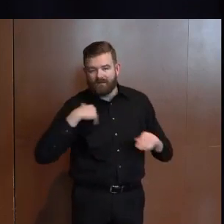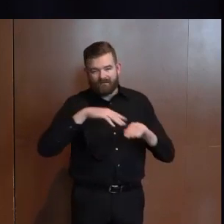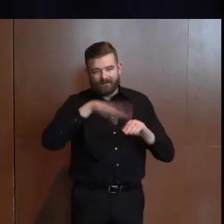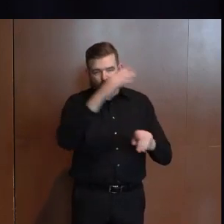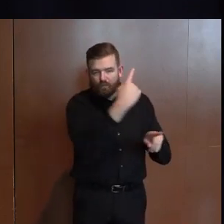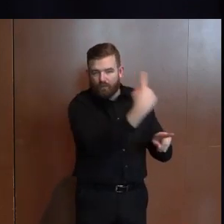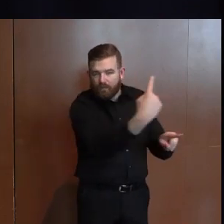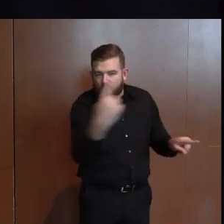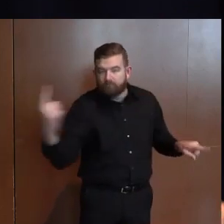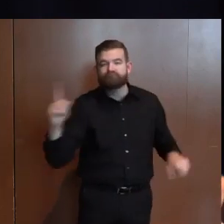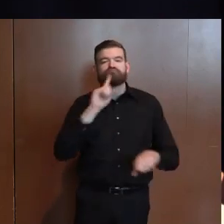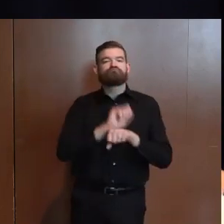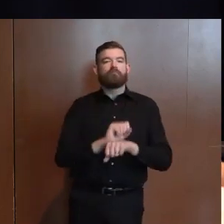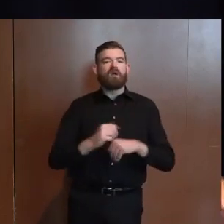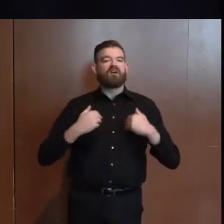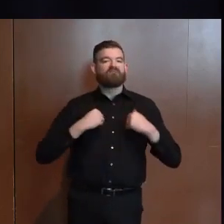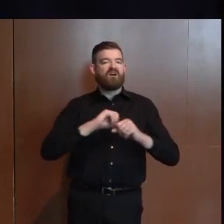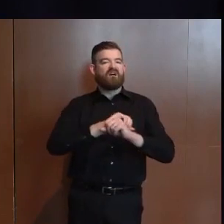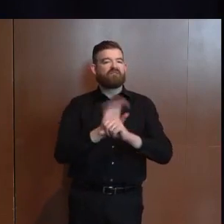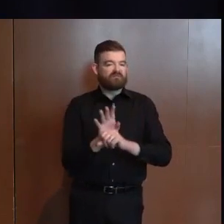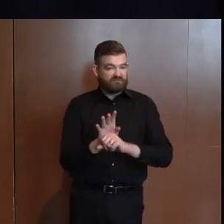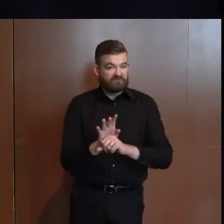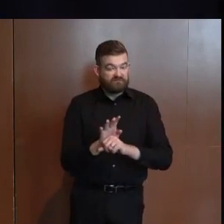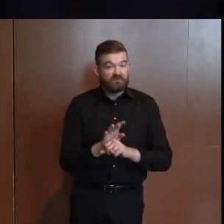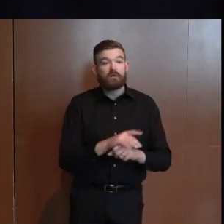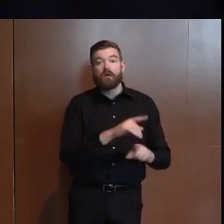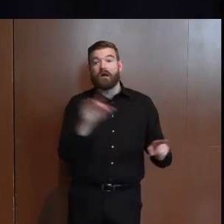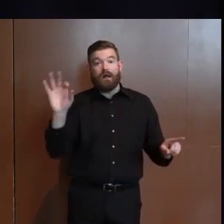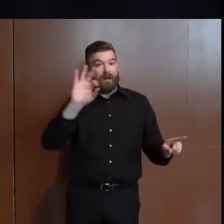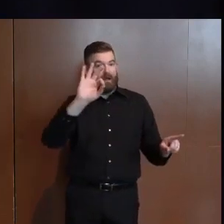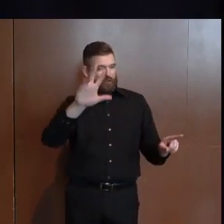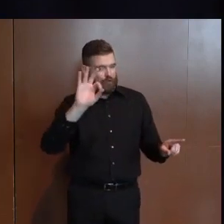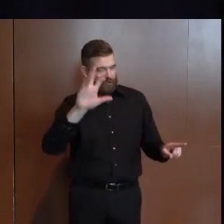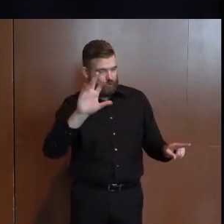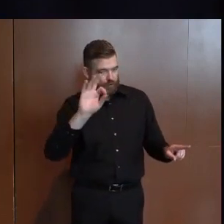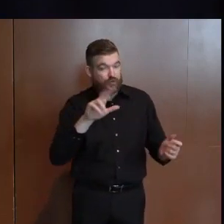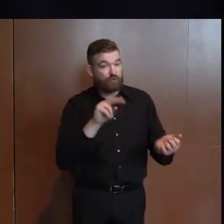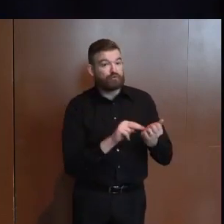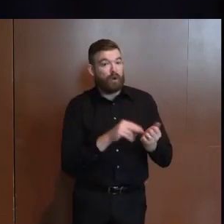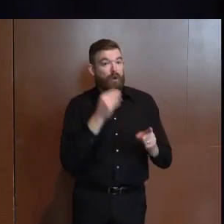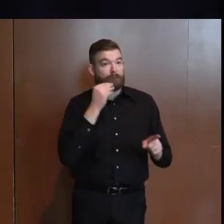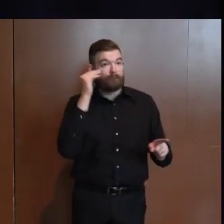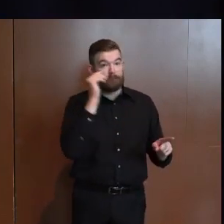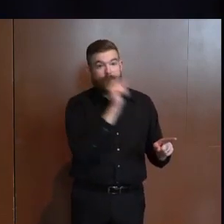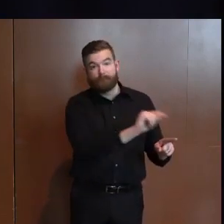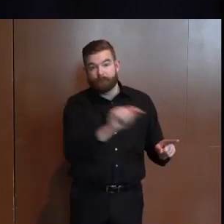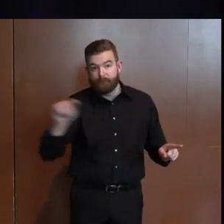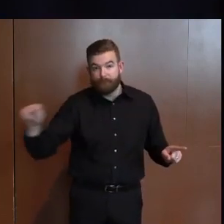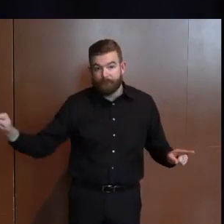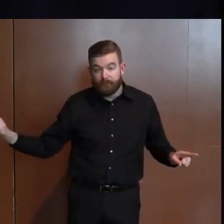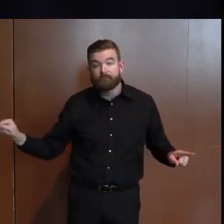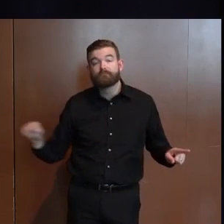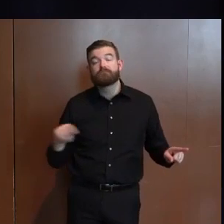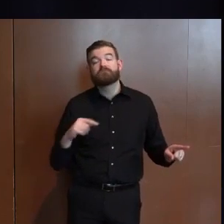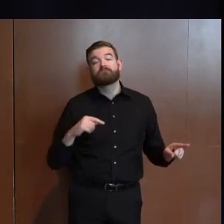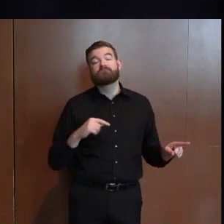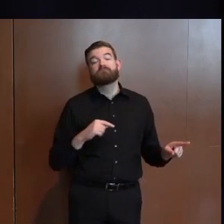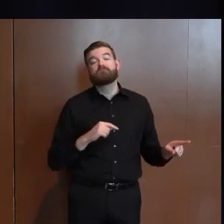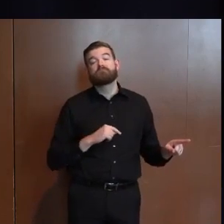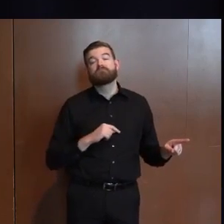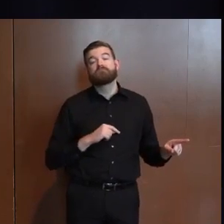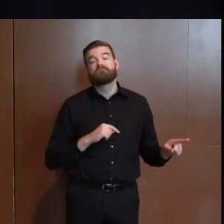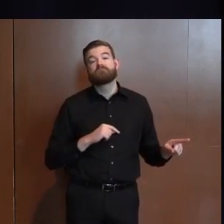case. Of those 93, I can report that long-term